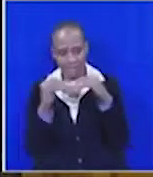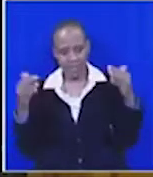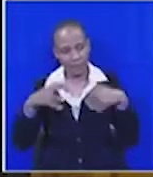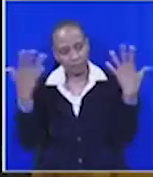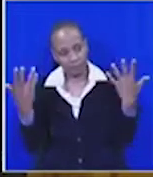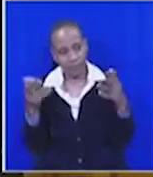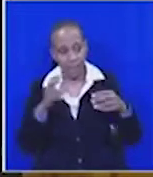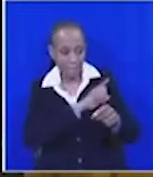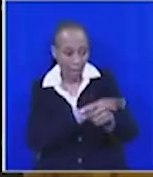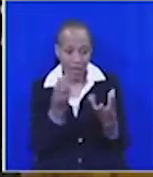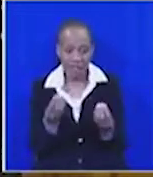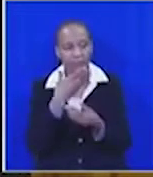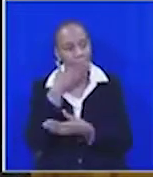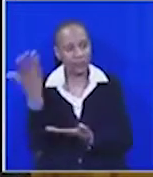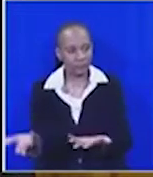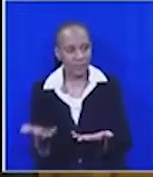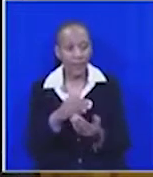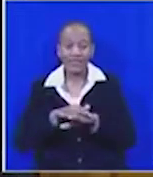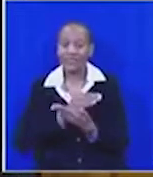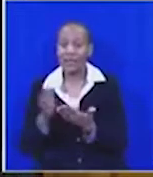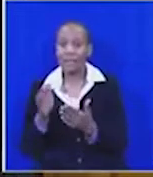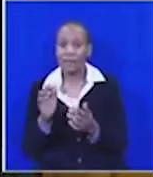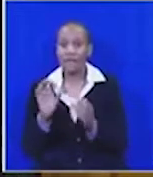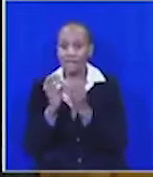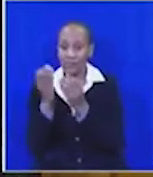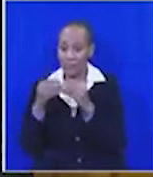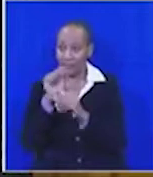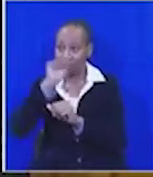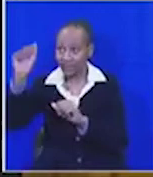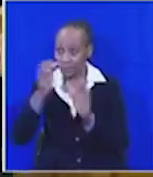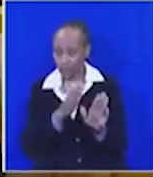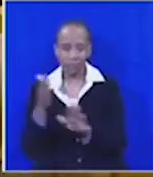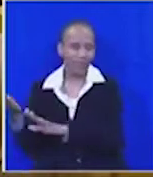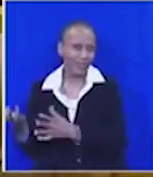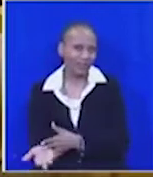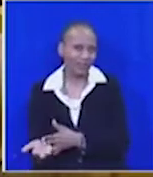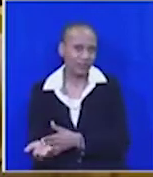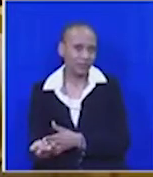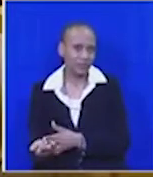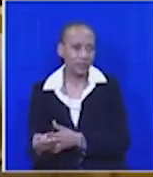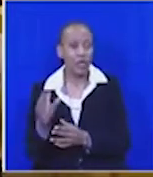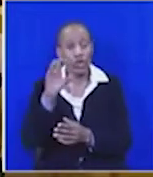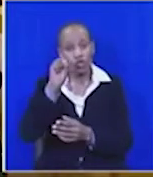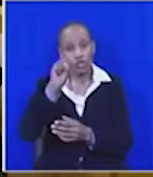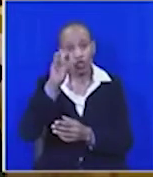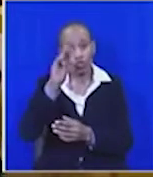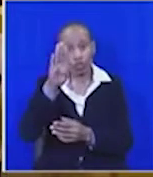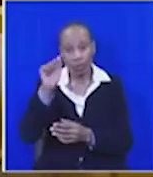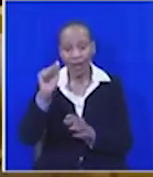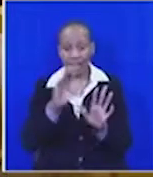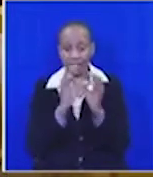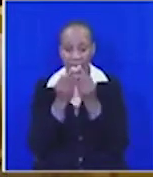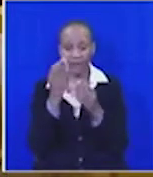privileged. Most of them have lost their loved ones. We have the Sober family there who lost their father. We